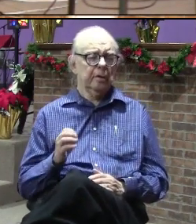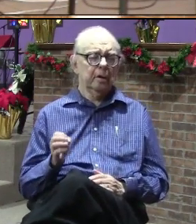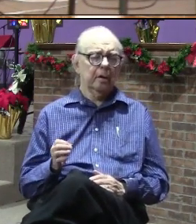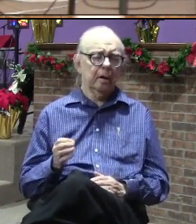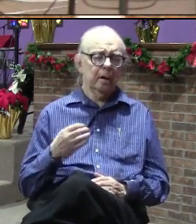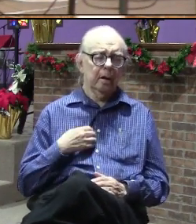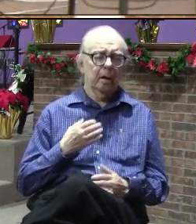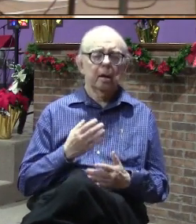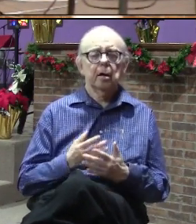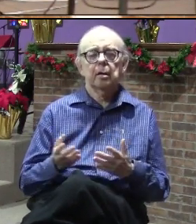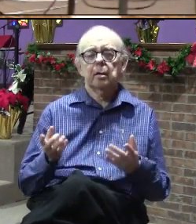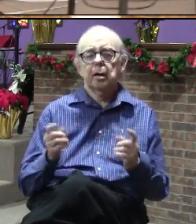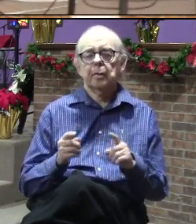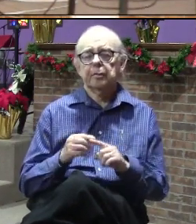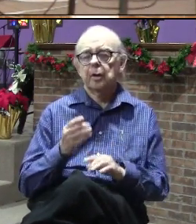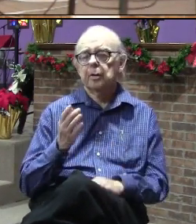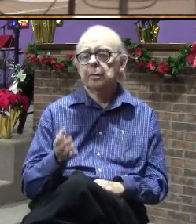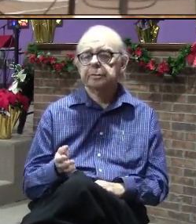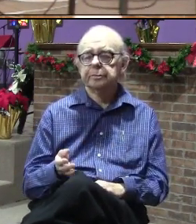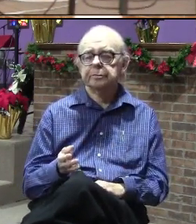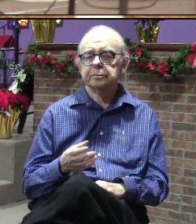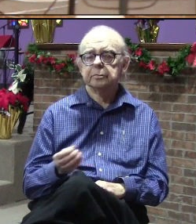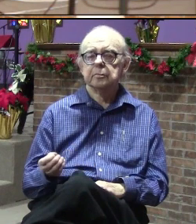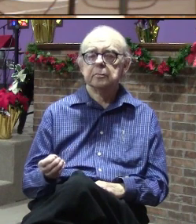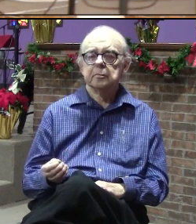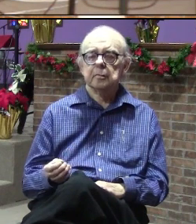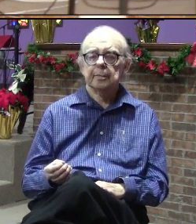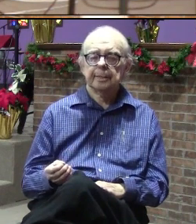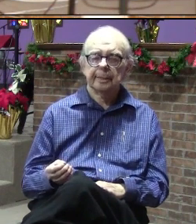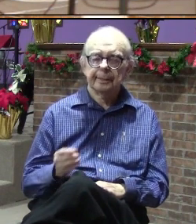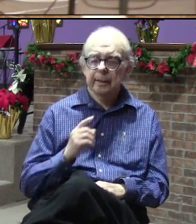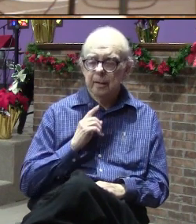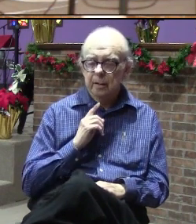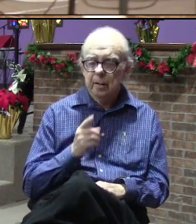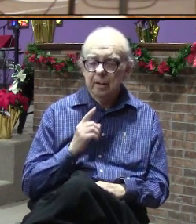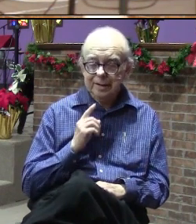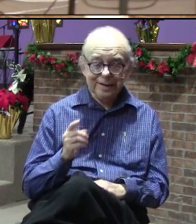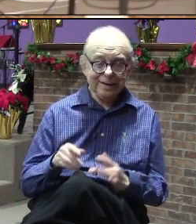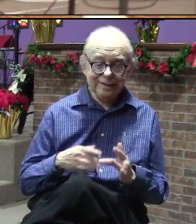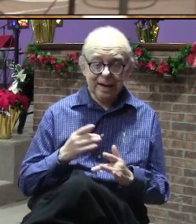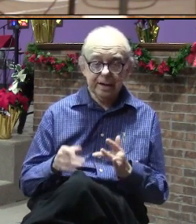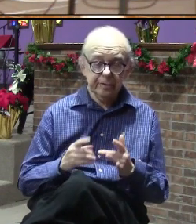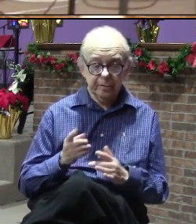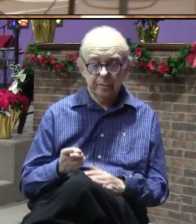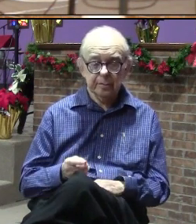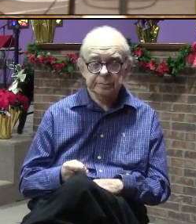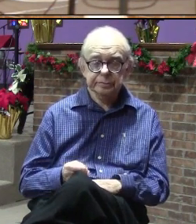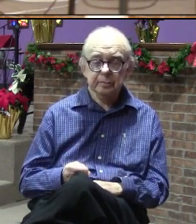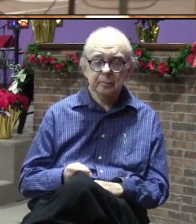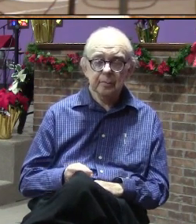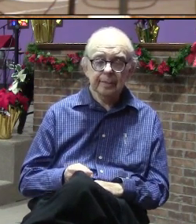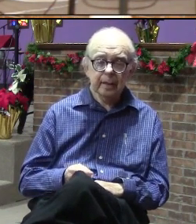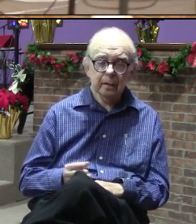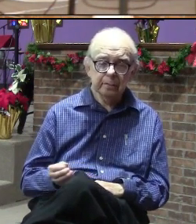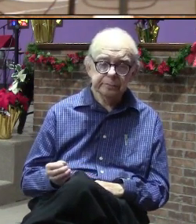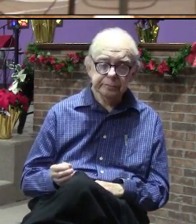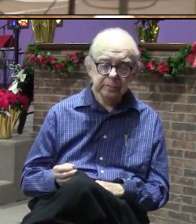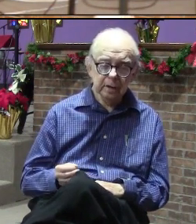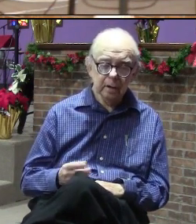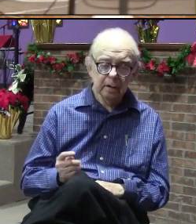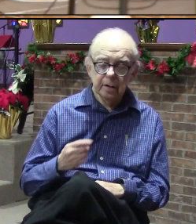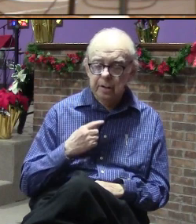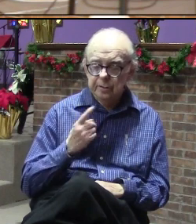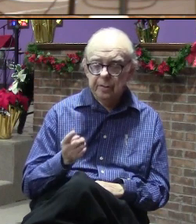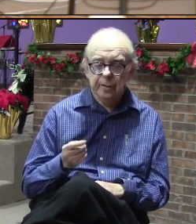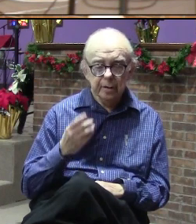Have you ever had something happen to you, and I mean it really, really excited you, and you tried to tell